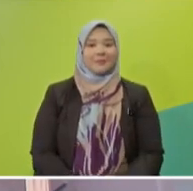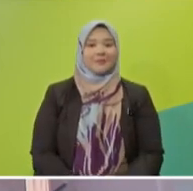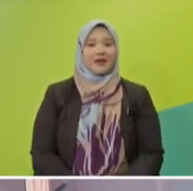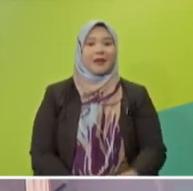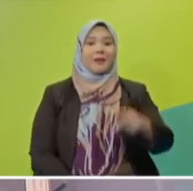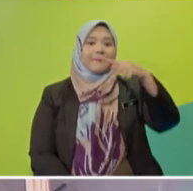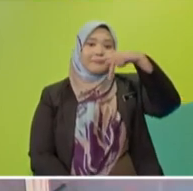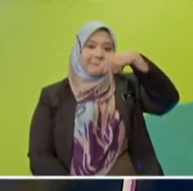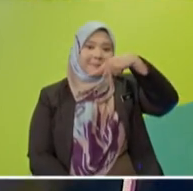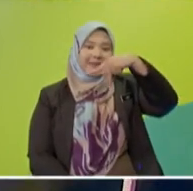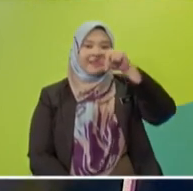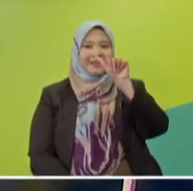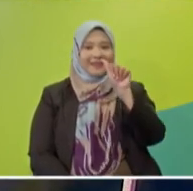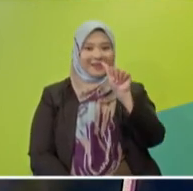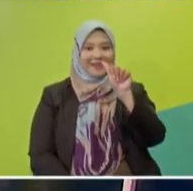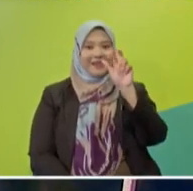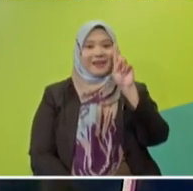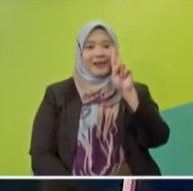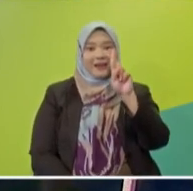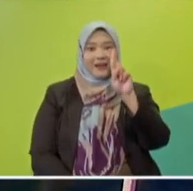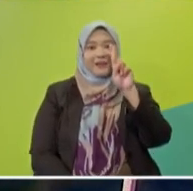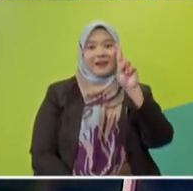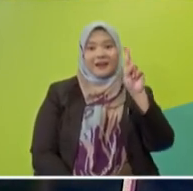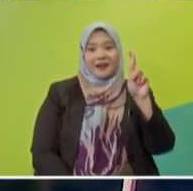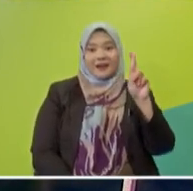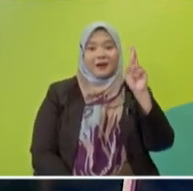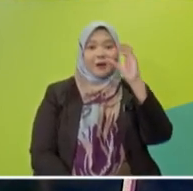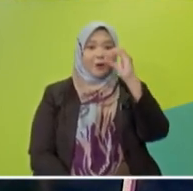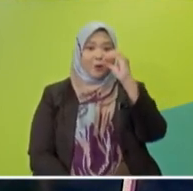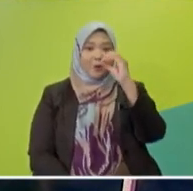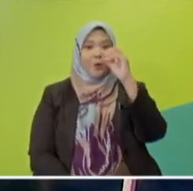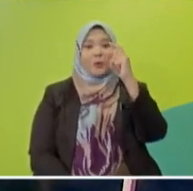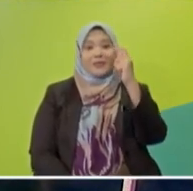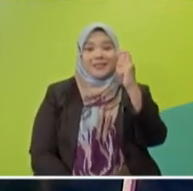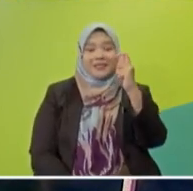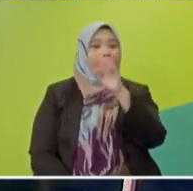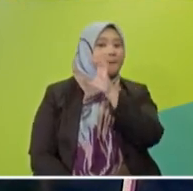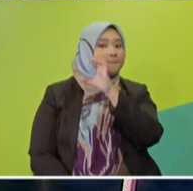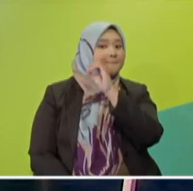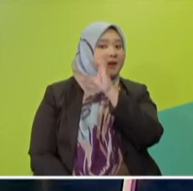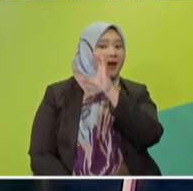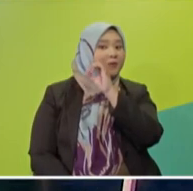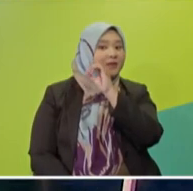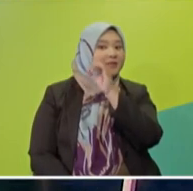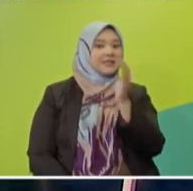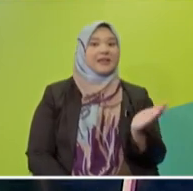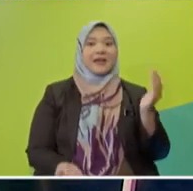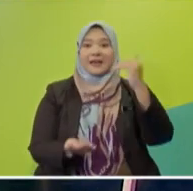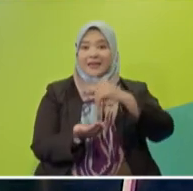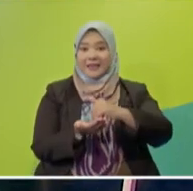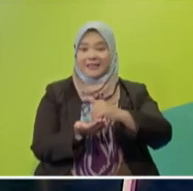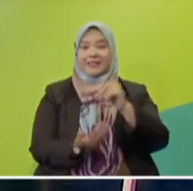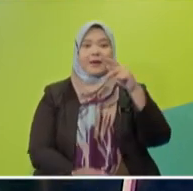Red. Red. Yes, good. Okay, let's match it. It's pear,